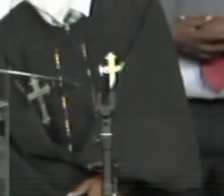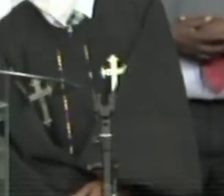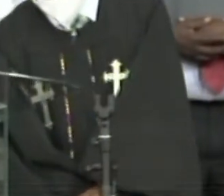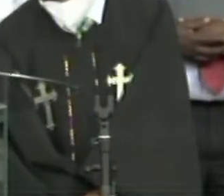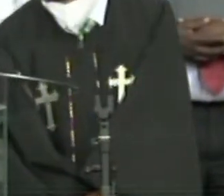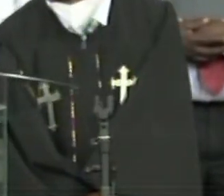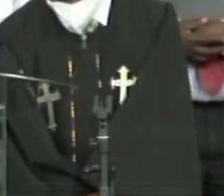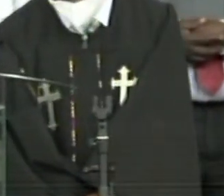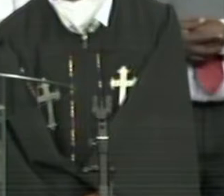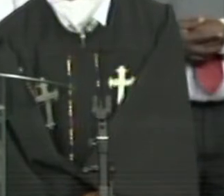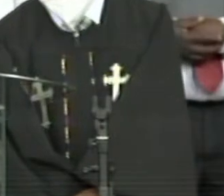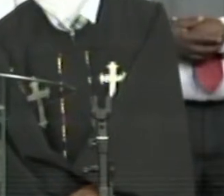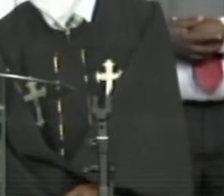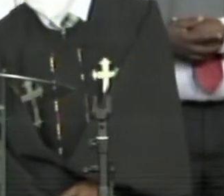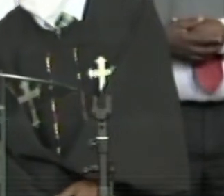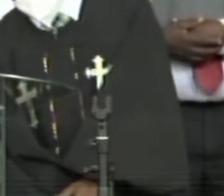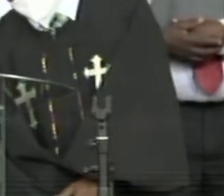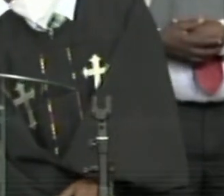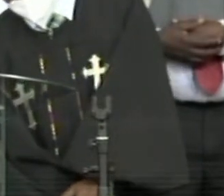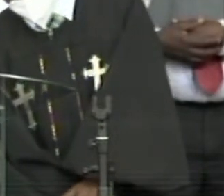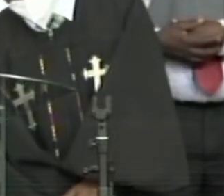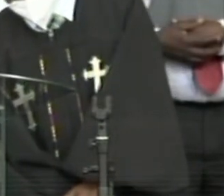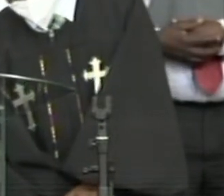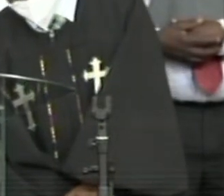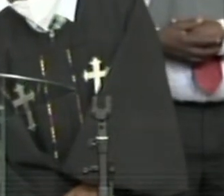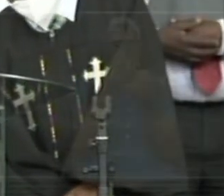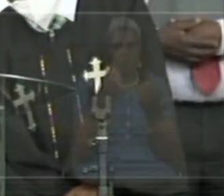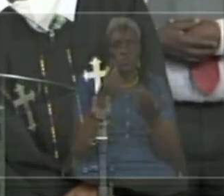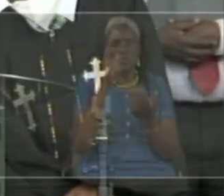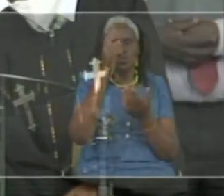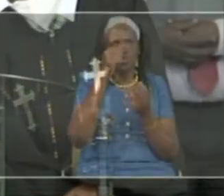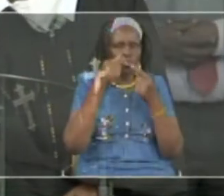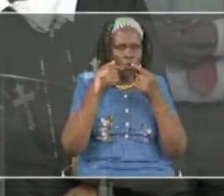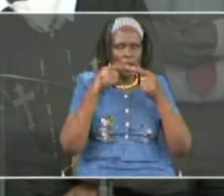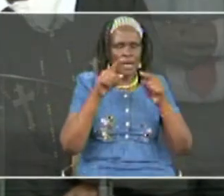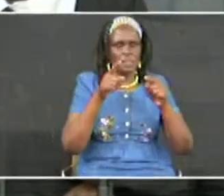Father, we thank you because you answer our prayers.